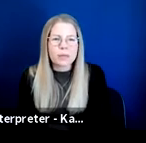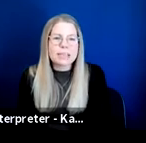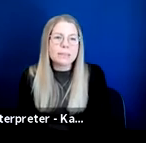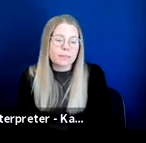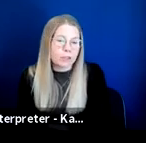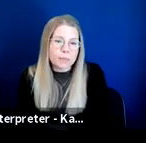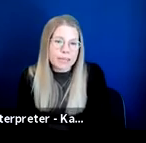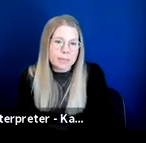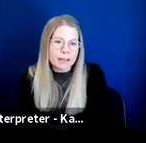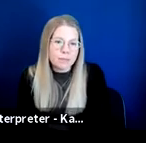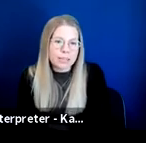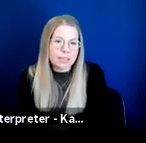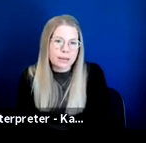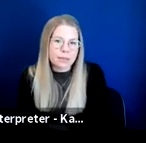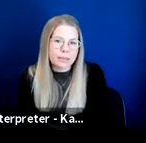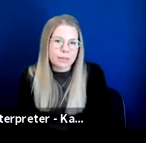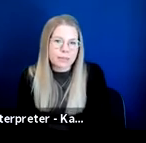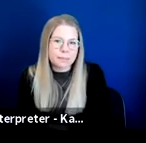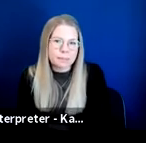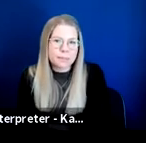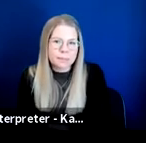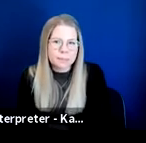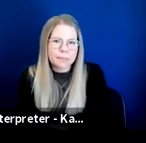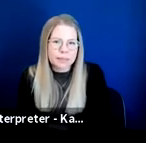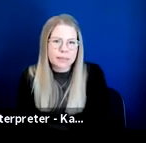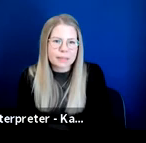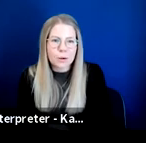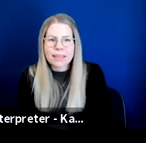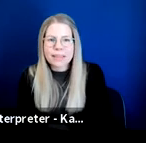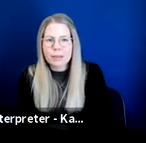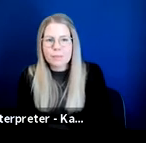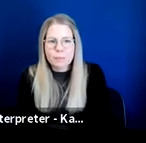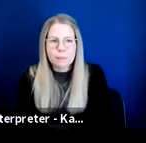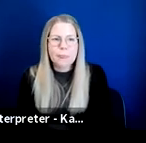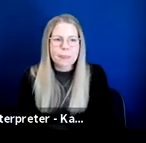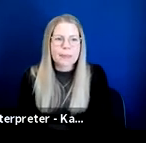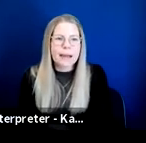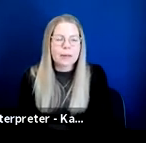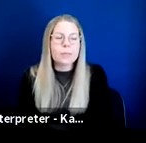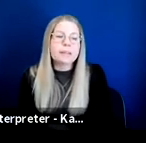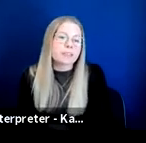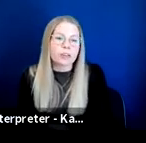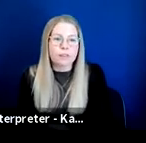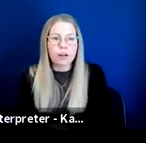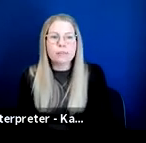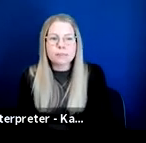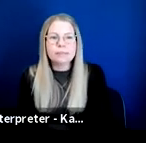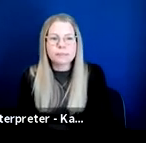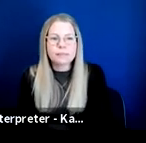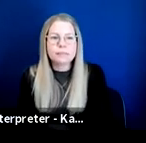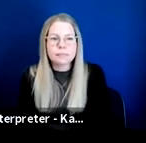So if you send me an email, and we can set up an assessment time. Okay, thank you. And it would be to start in the